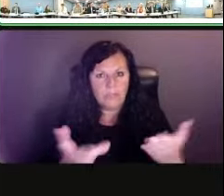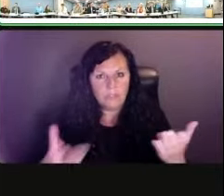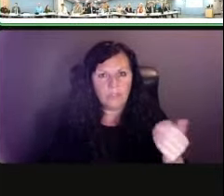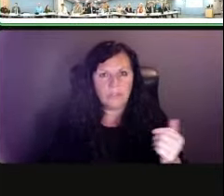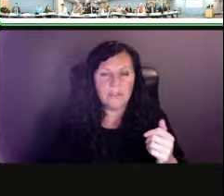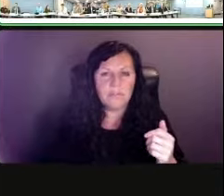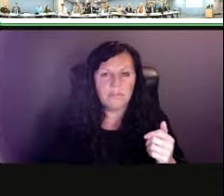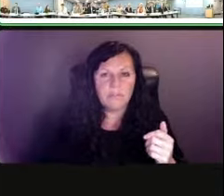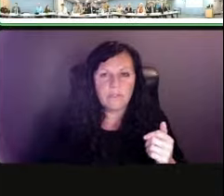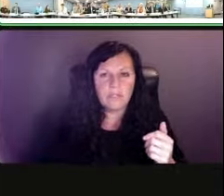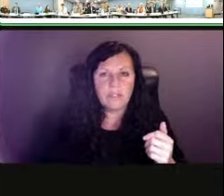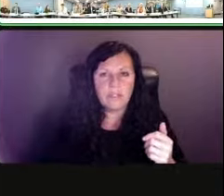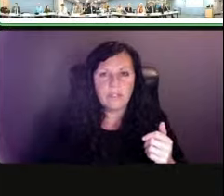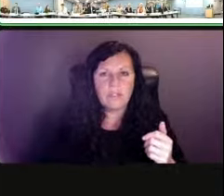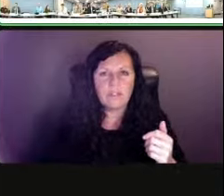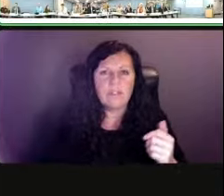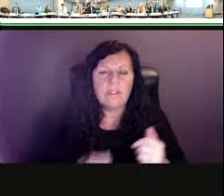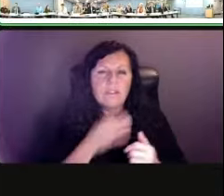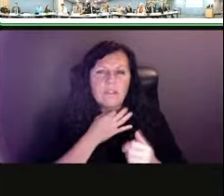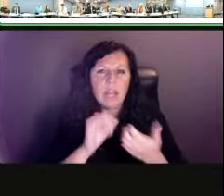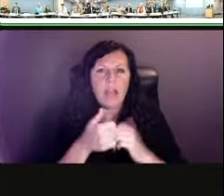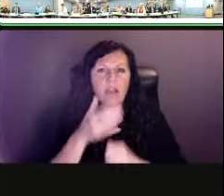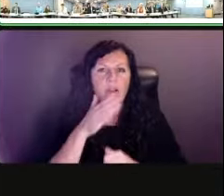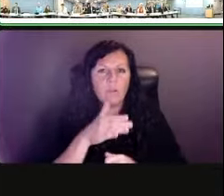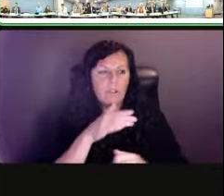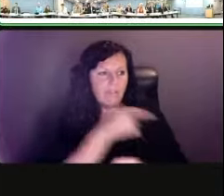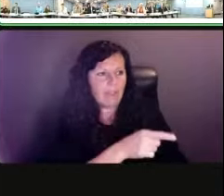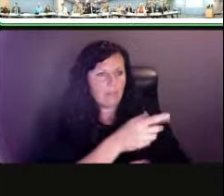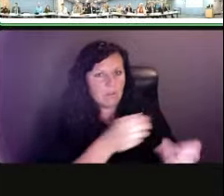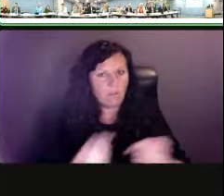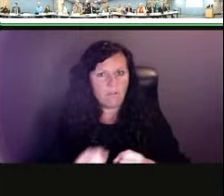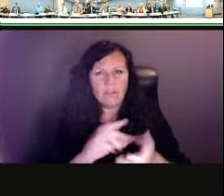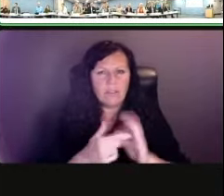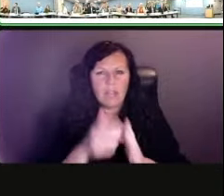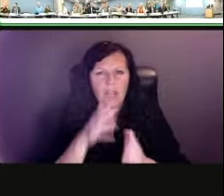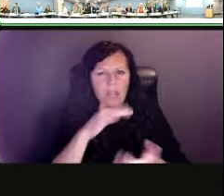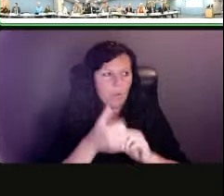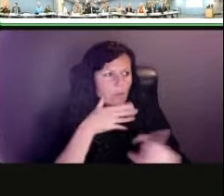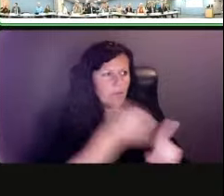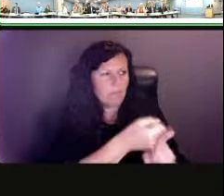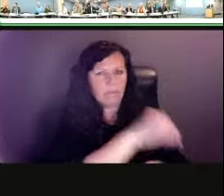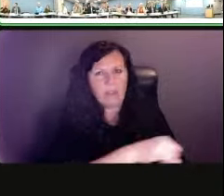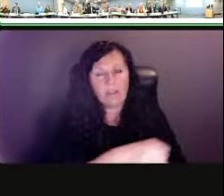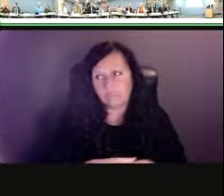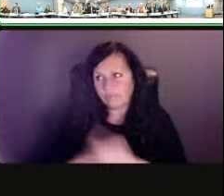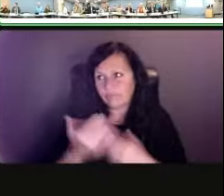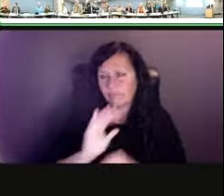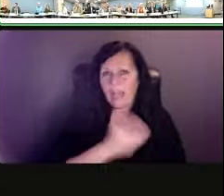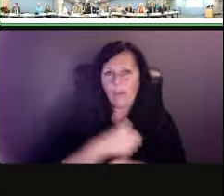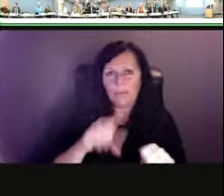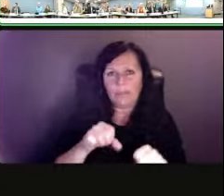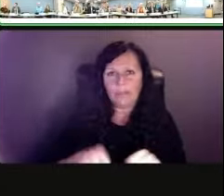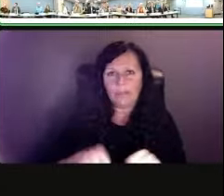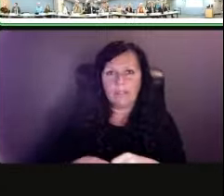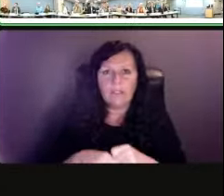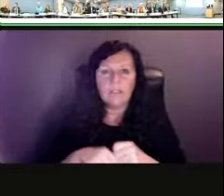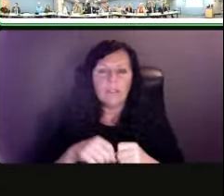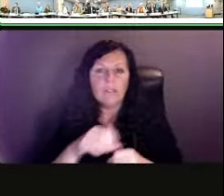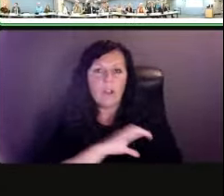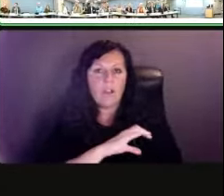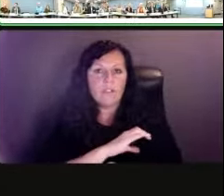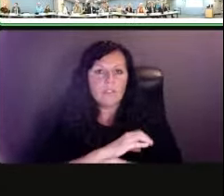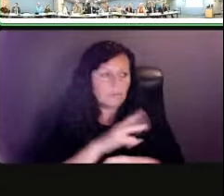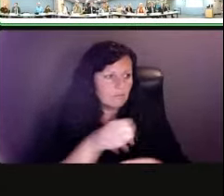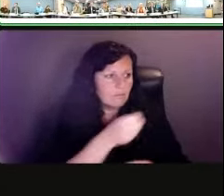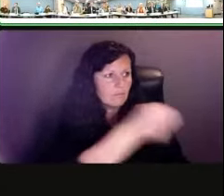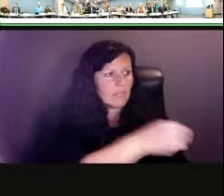How is this going to impact that? Yeah, it's going to limit our ability. And having officers on a task force like this is like a force multiplier, too,